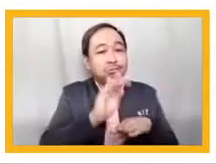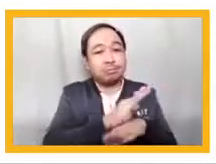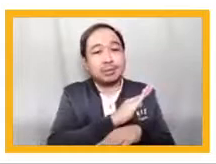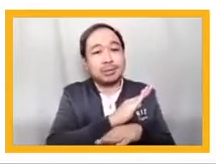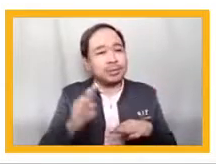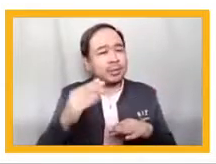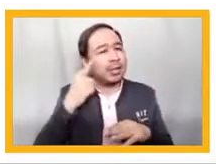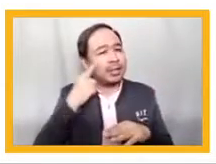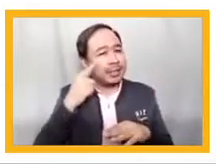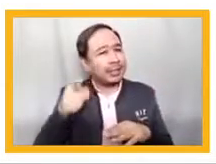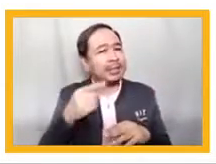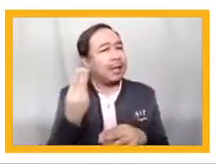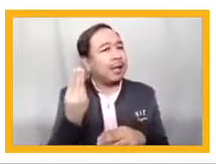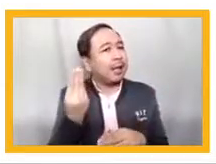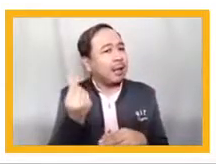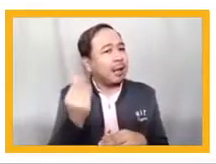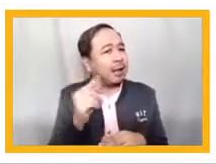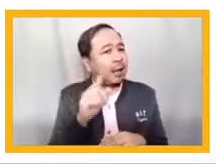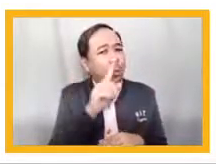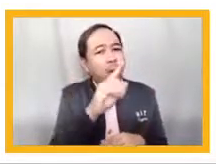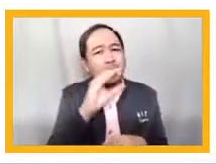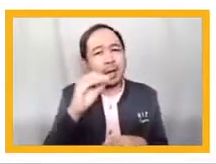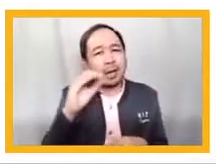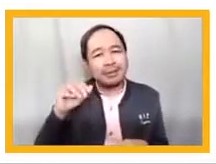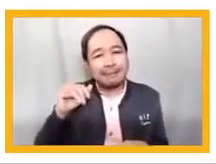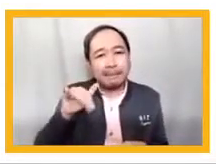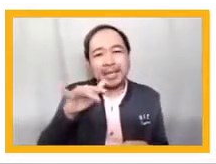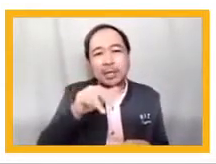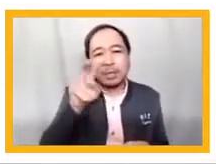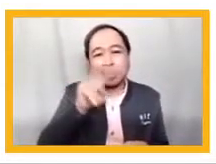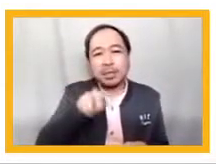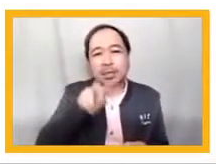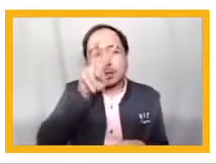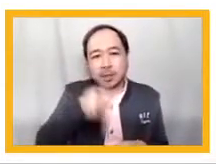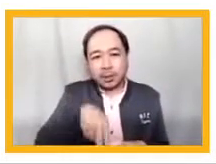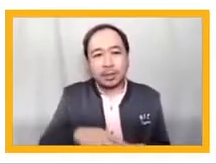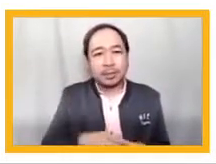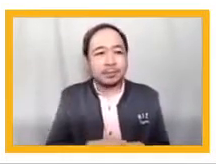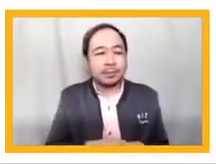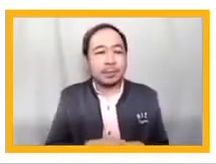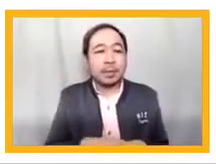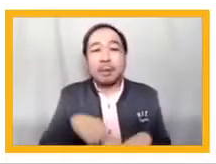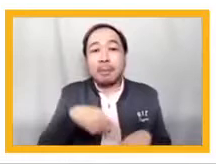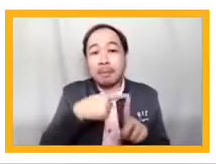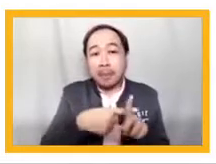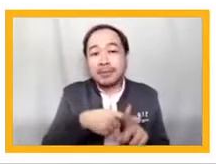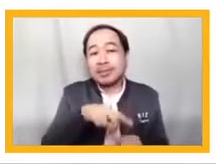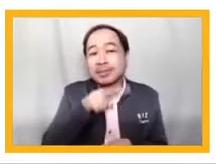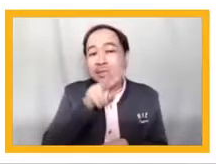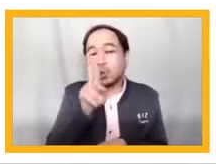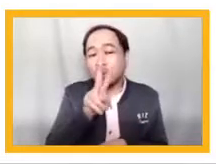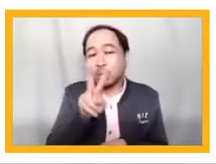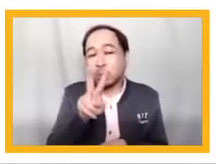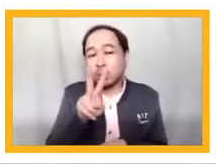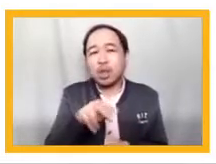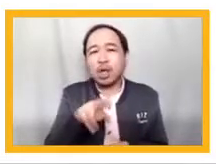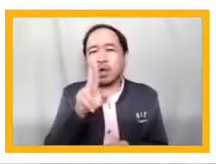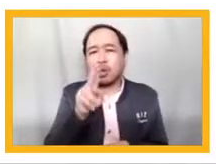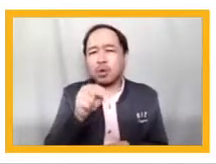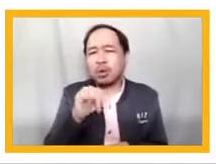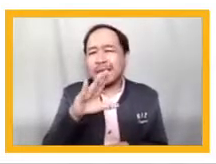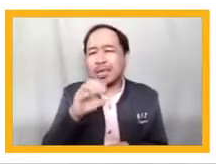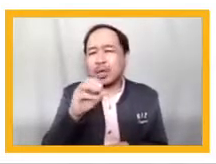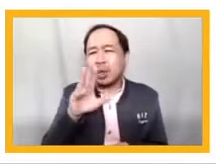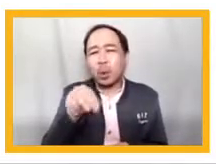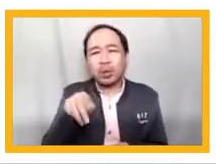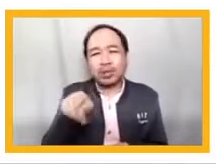$100 million. And two unicorn that value more than $1 billion in Vietnam. So the